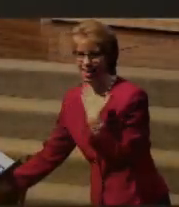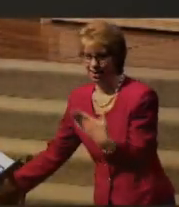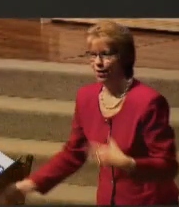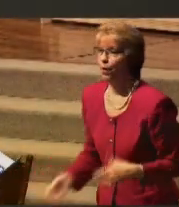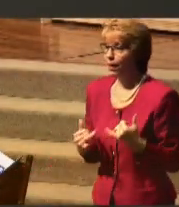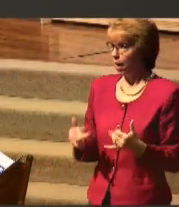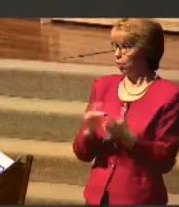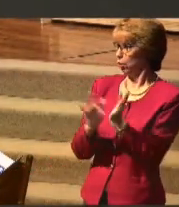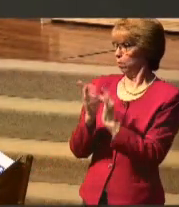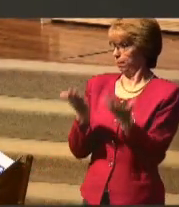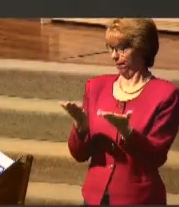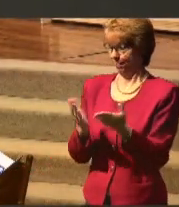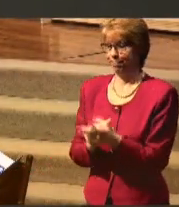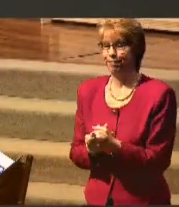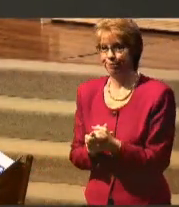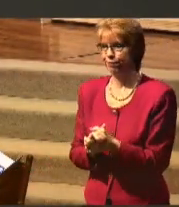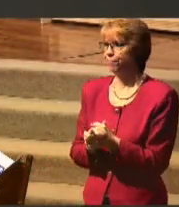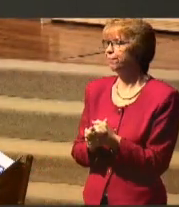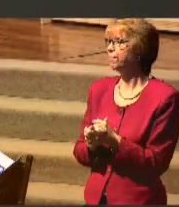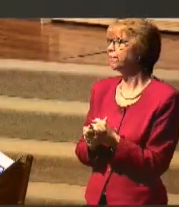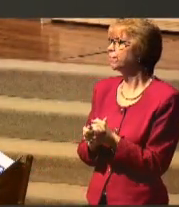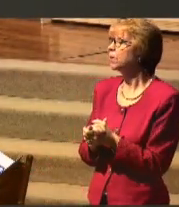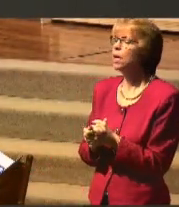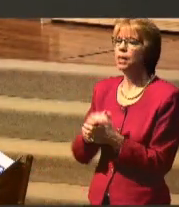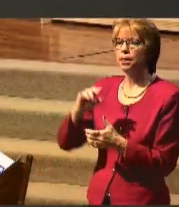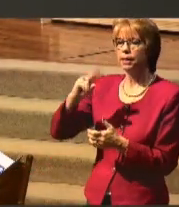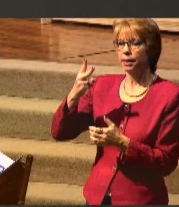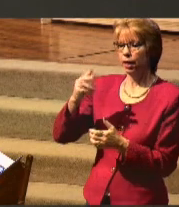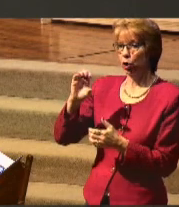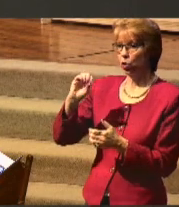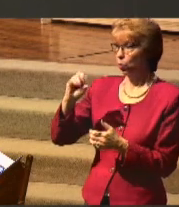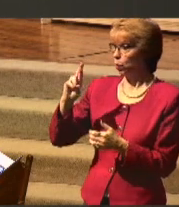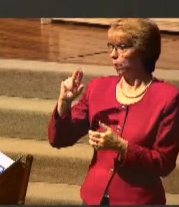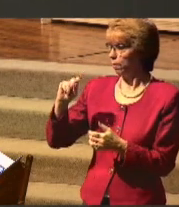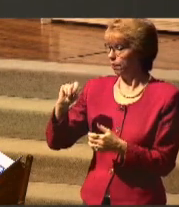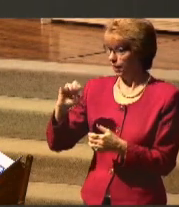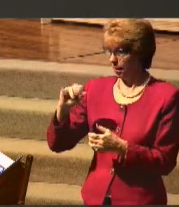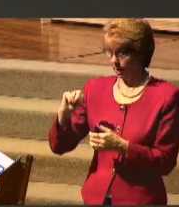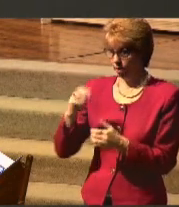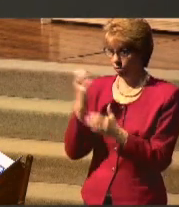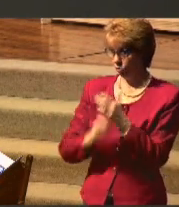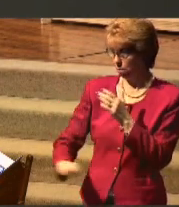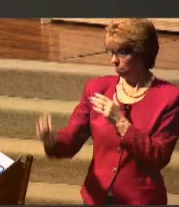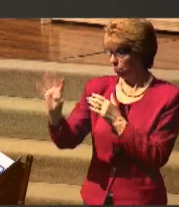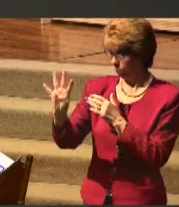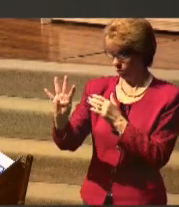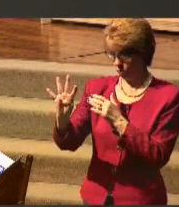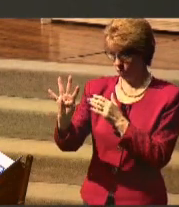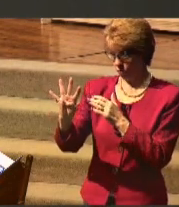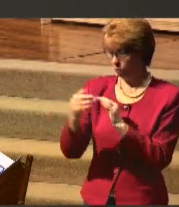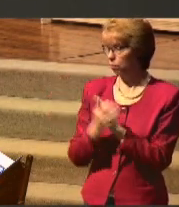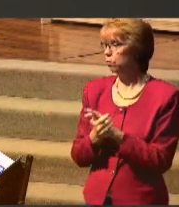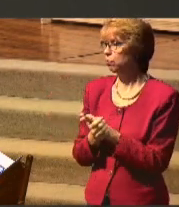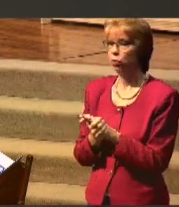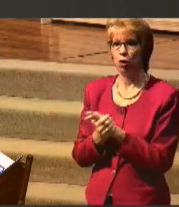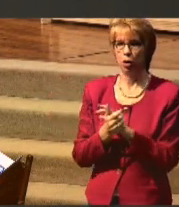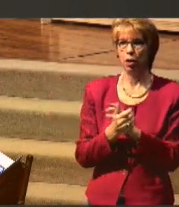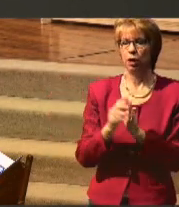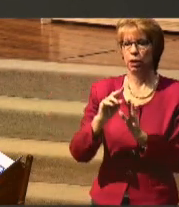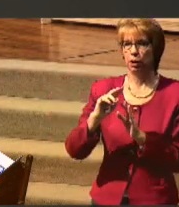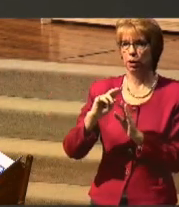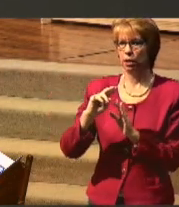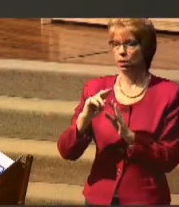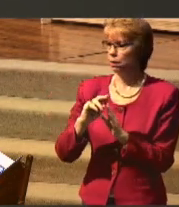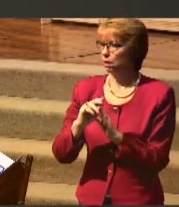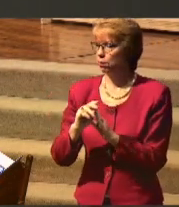Bibles, please, if you turn with us in God's Word to 2 Corinthians chapter 4. While you're turning there, I'll